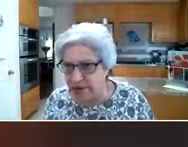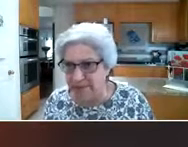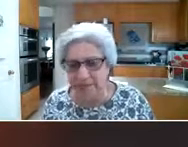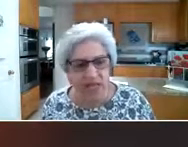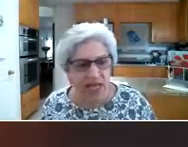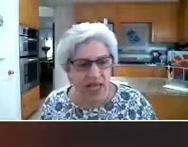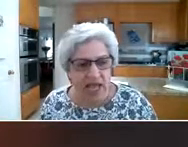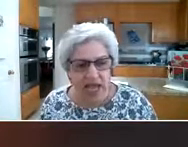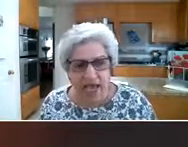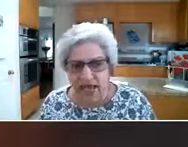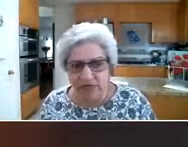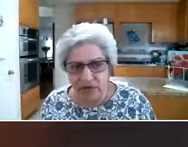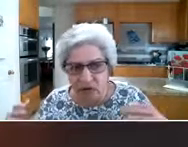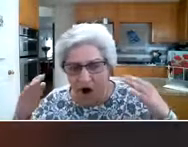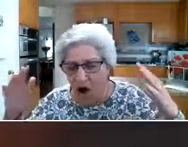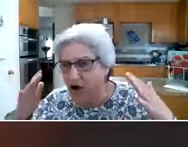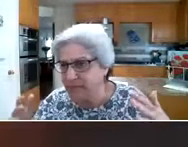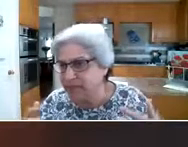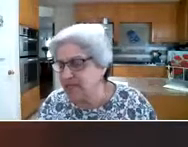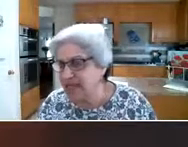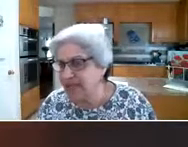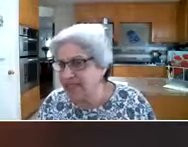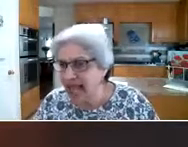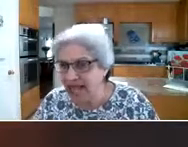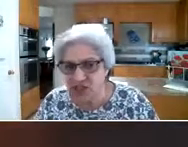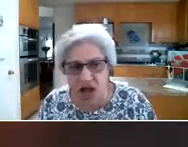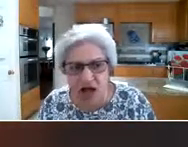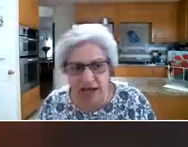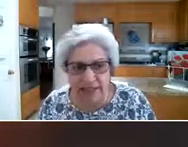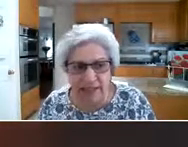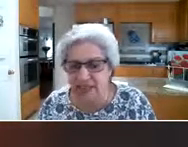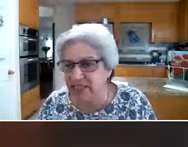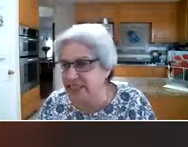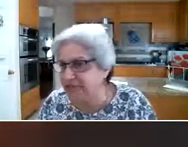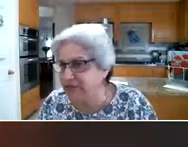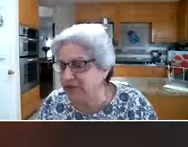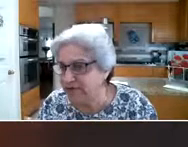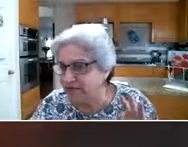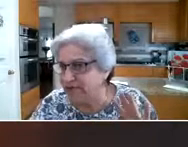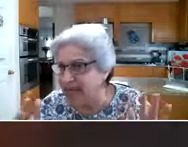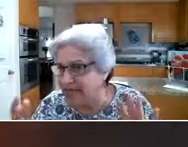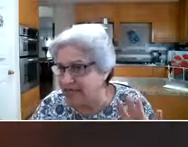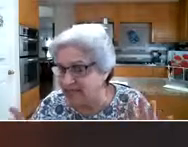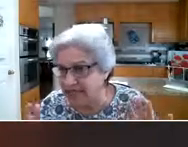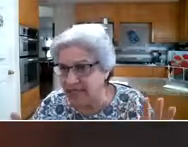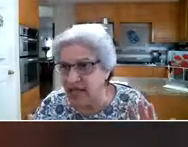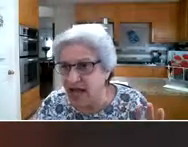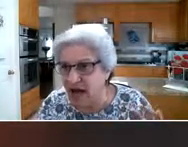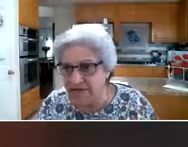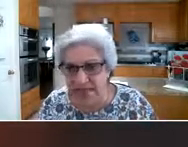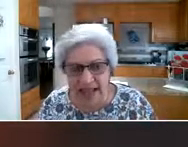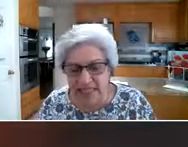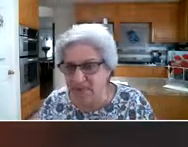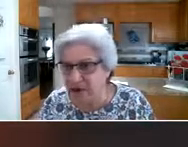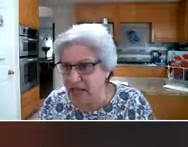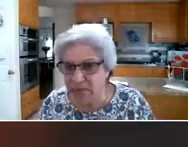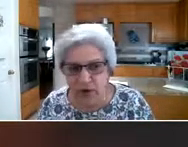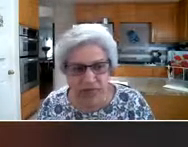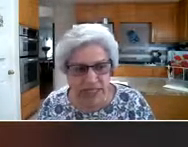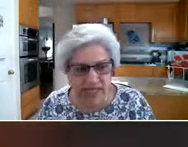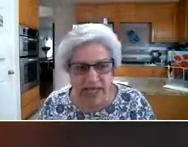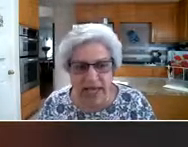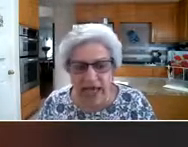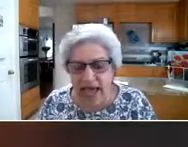at the bottom. And those arms attach on to different facets of that